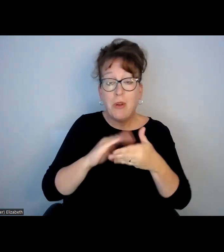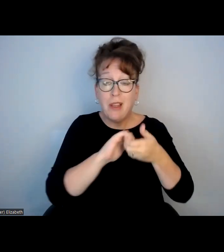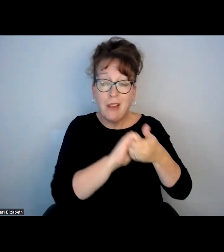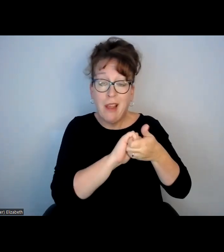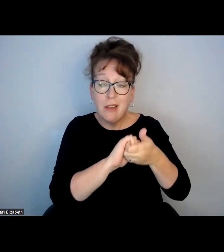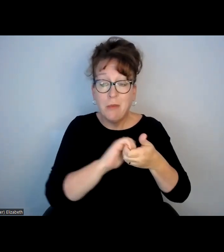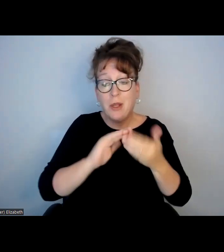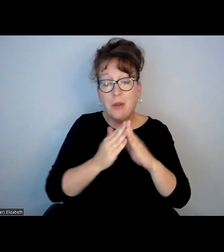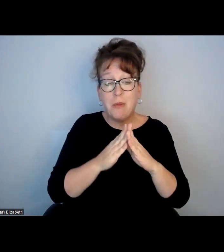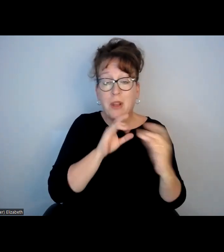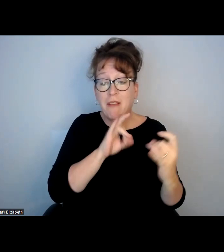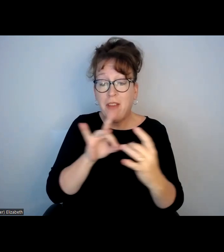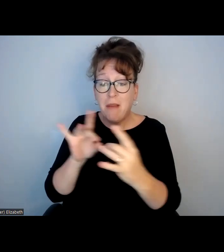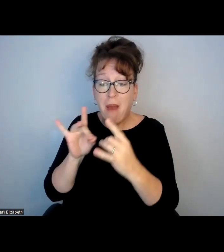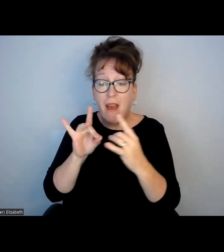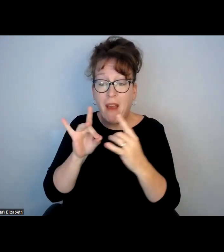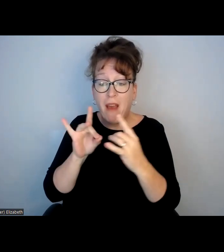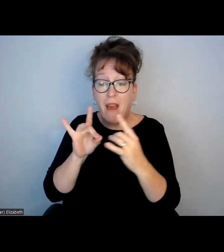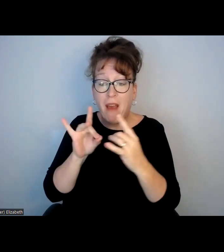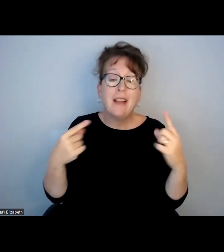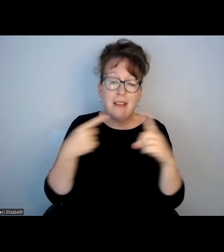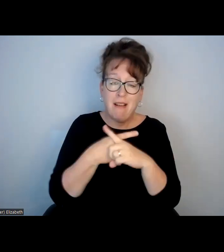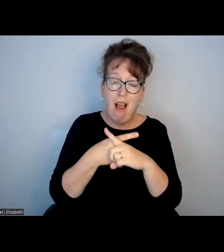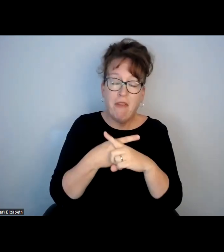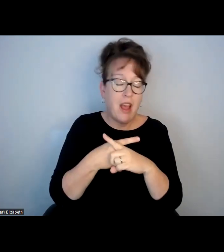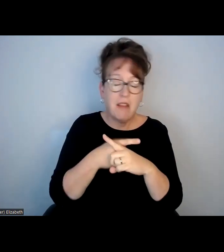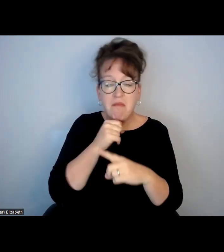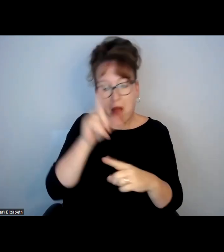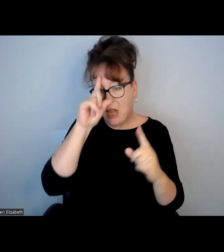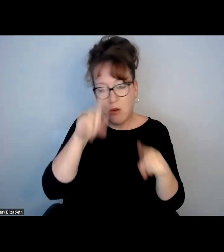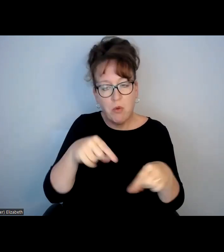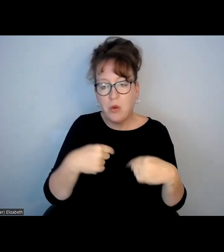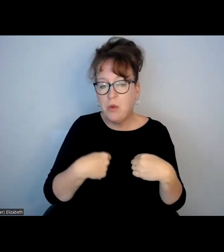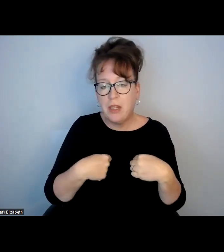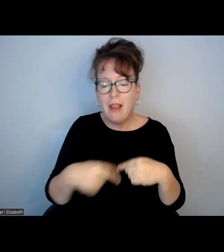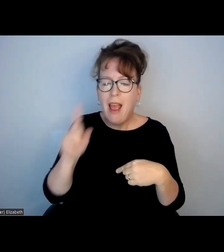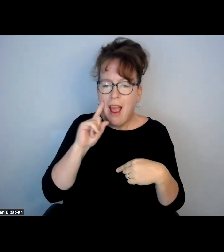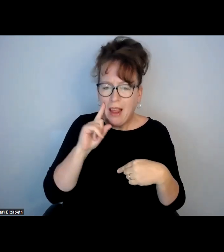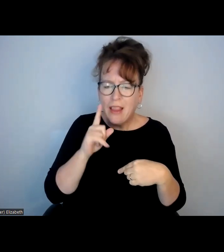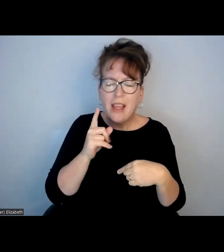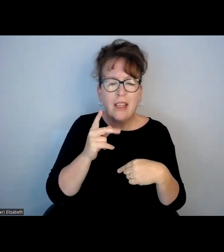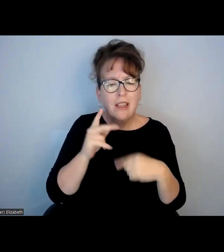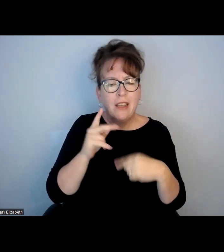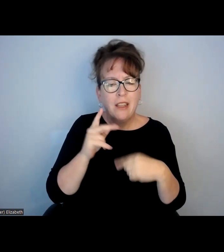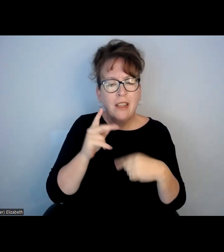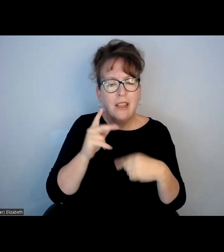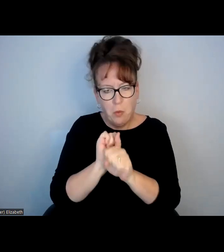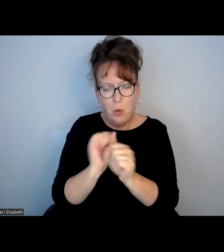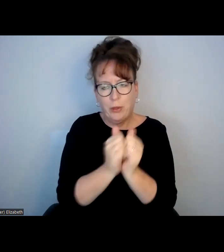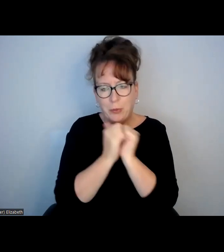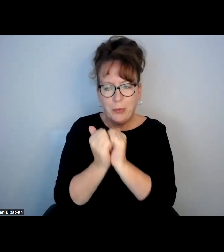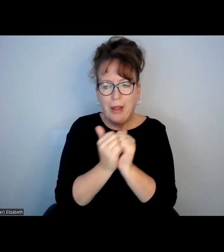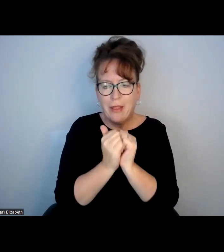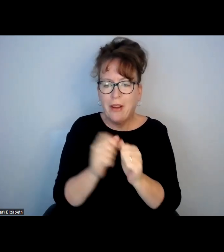and expediency as being in conflict. That's necessarily the case. I don't think they need to be. I think that